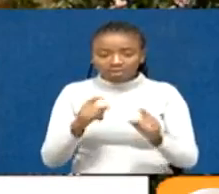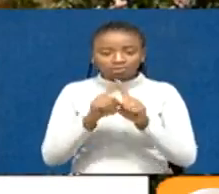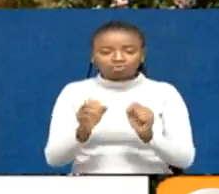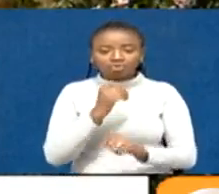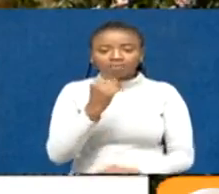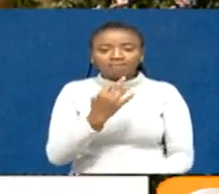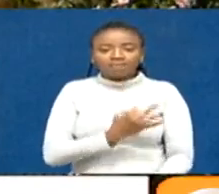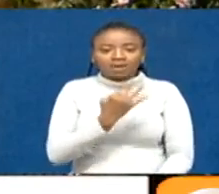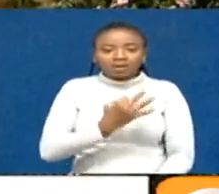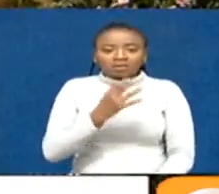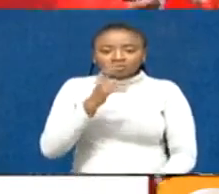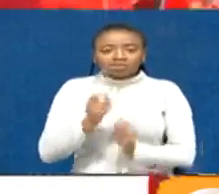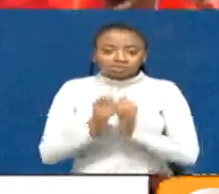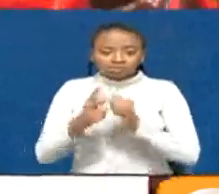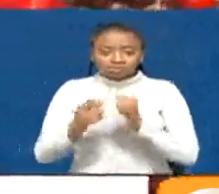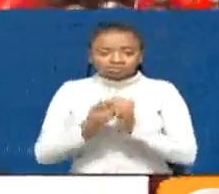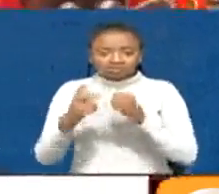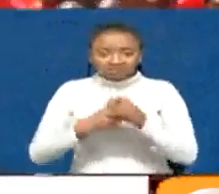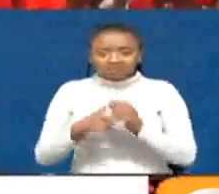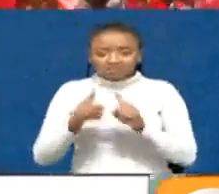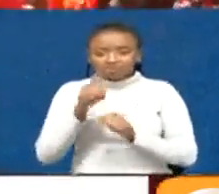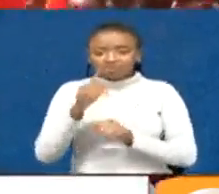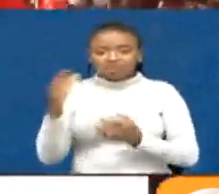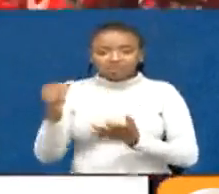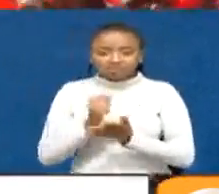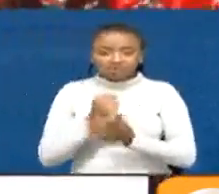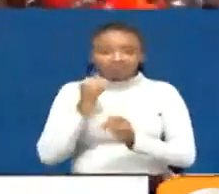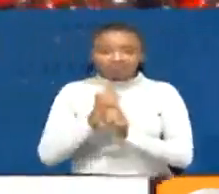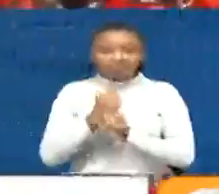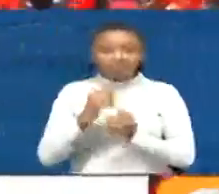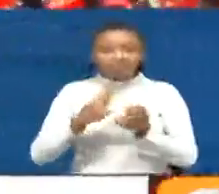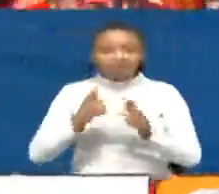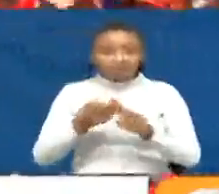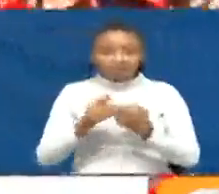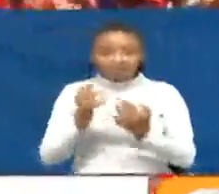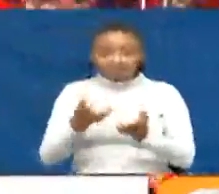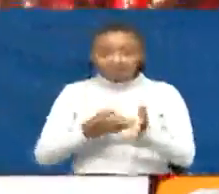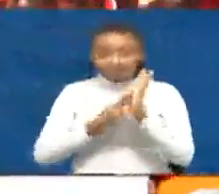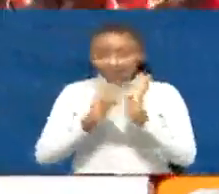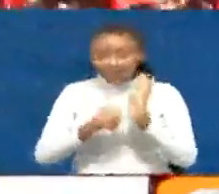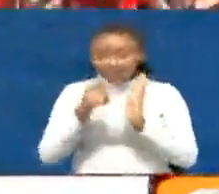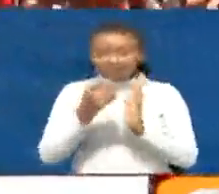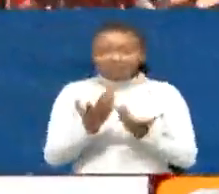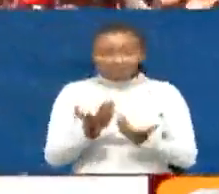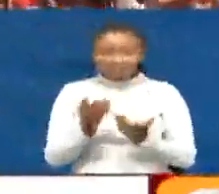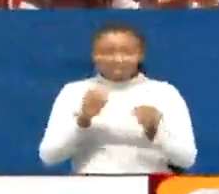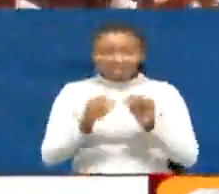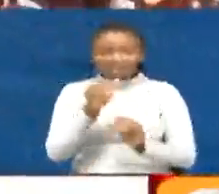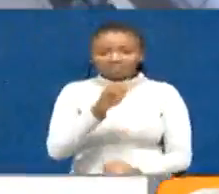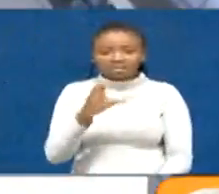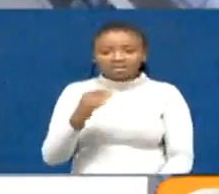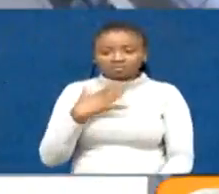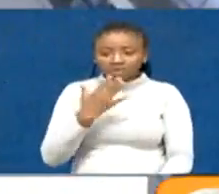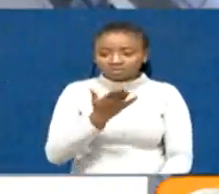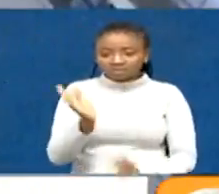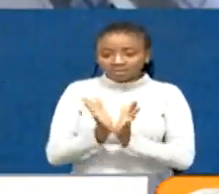less than 5 months to that year's election, the Employment and Labour Relations Court declared the requirement in the Elections Act requiring public servants